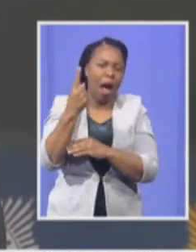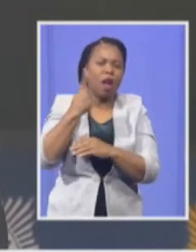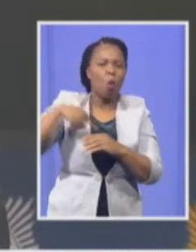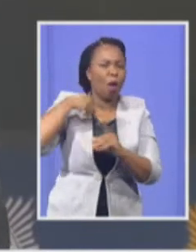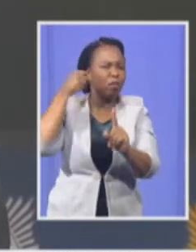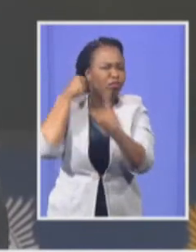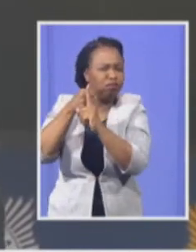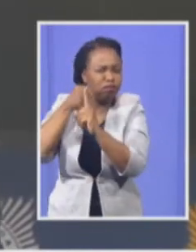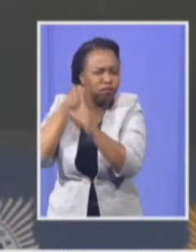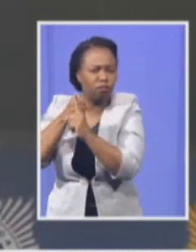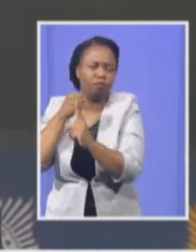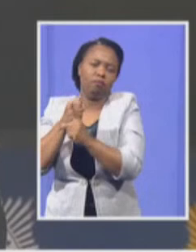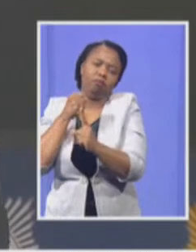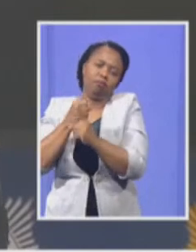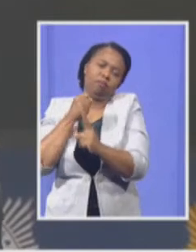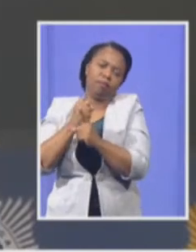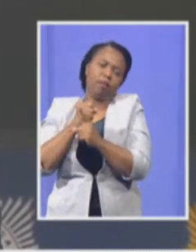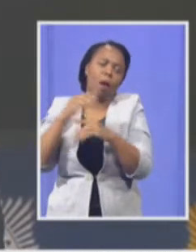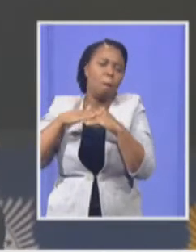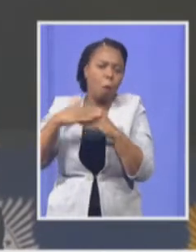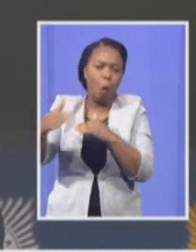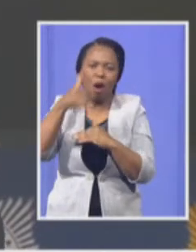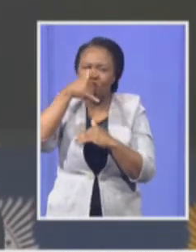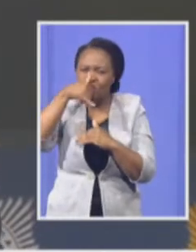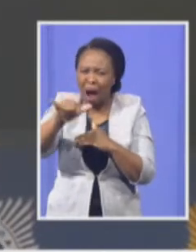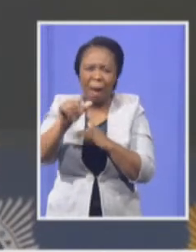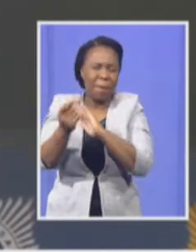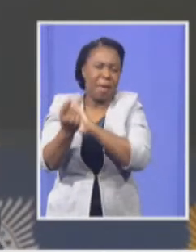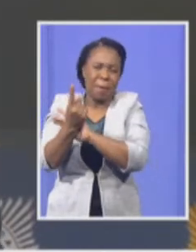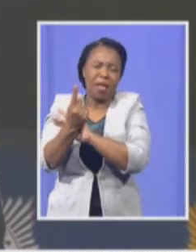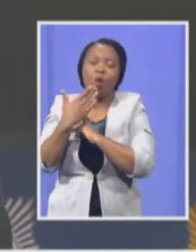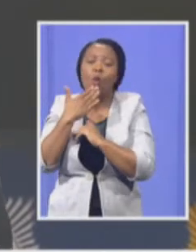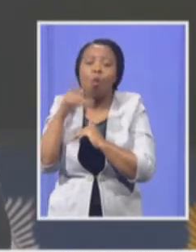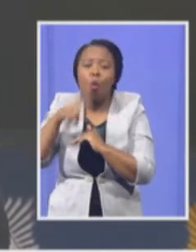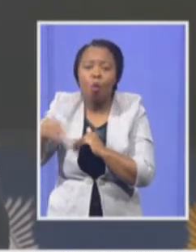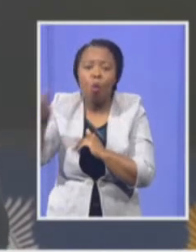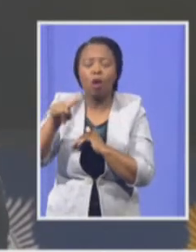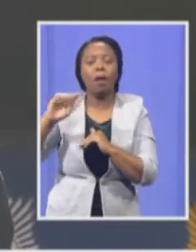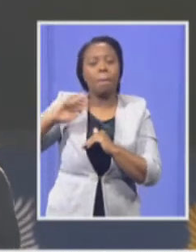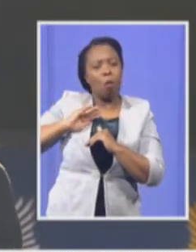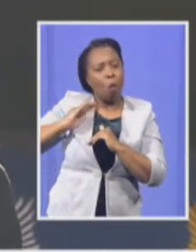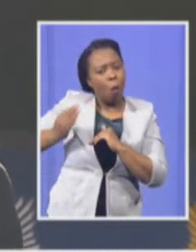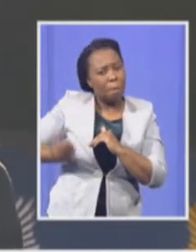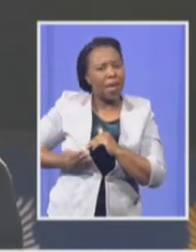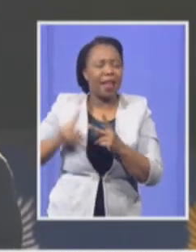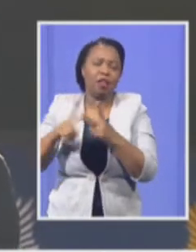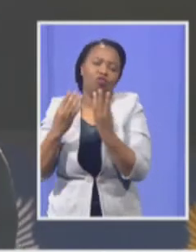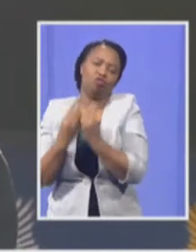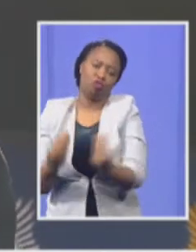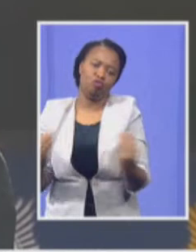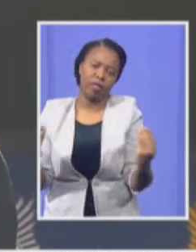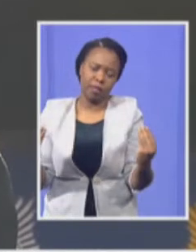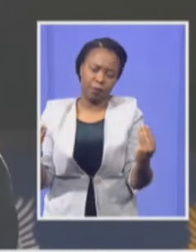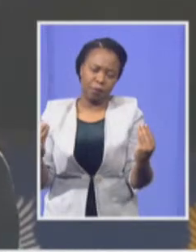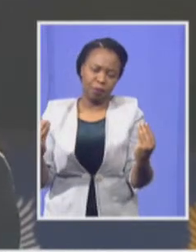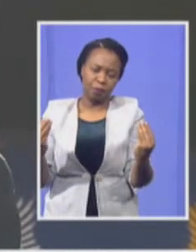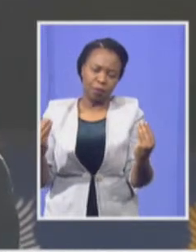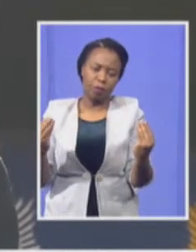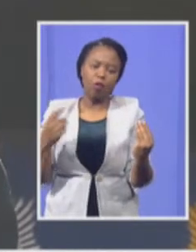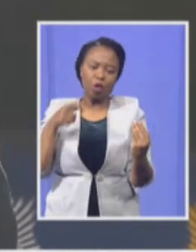silwe nodlame olubhekiswe kubantu besifazane nengane. So ile nto